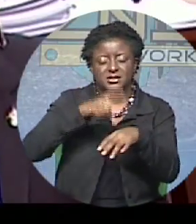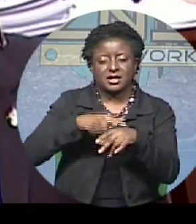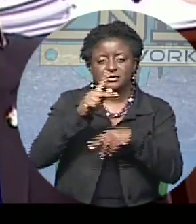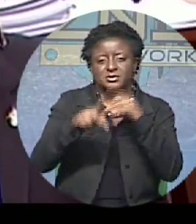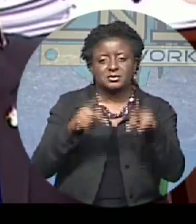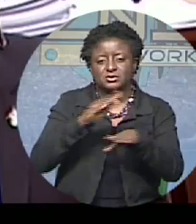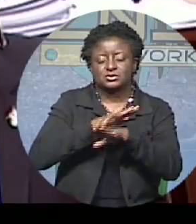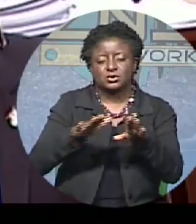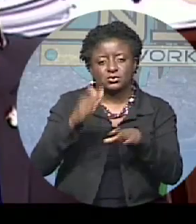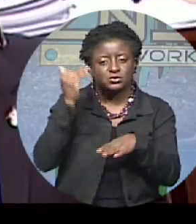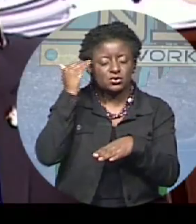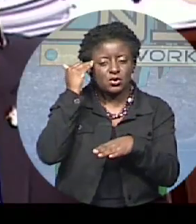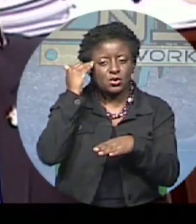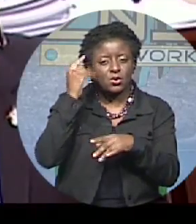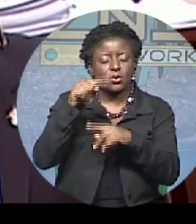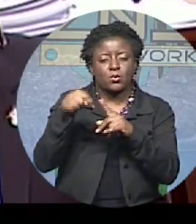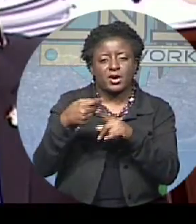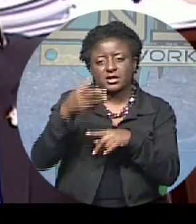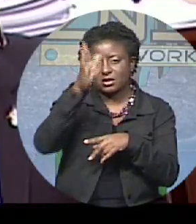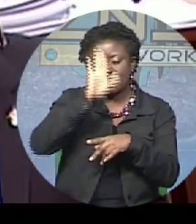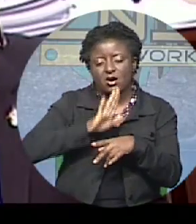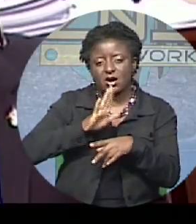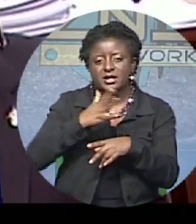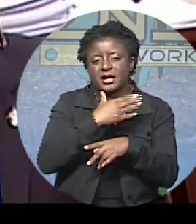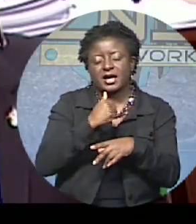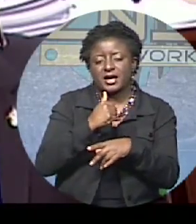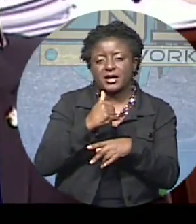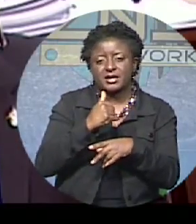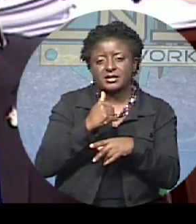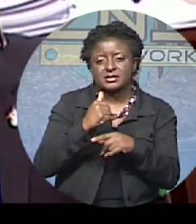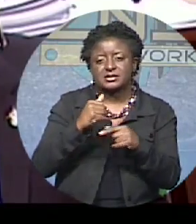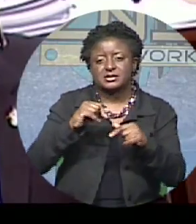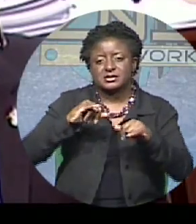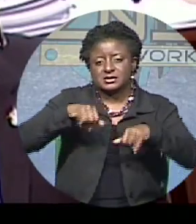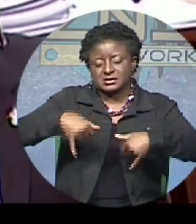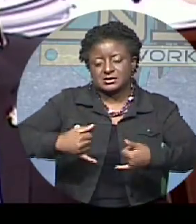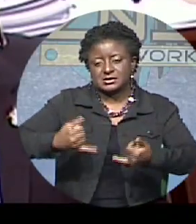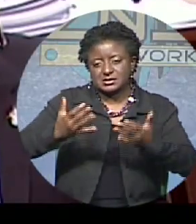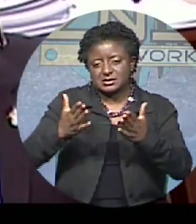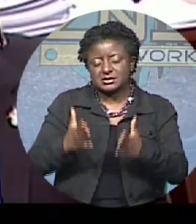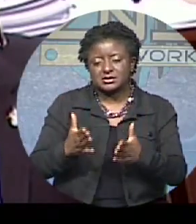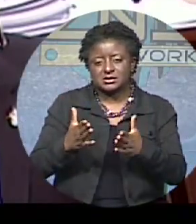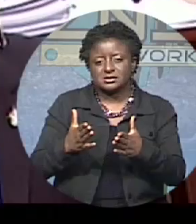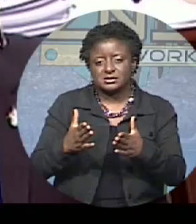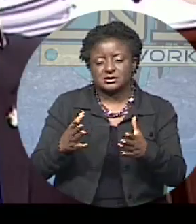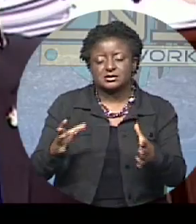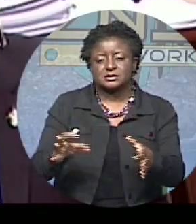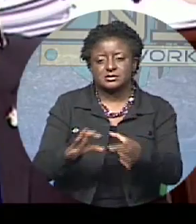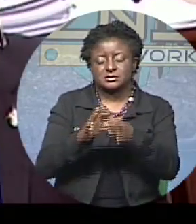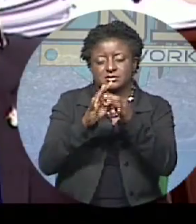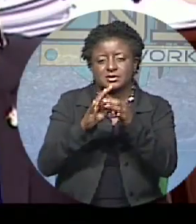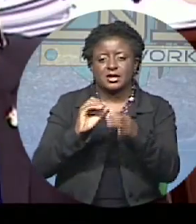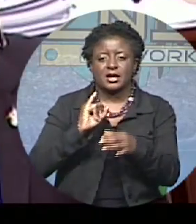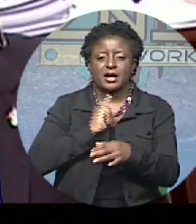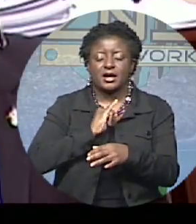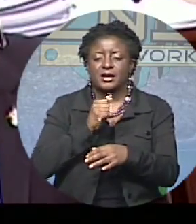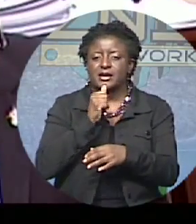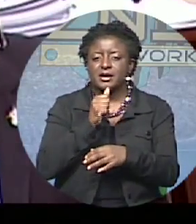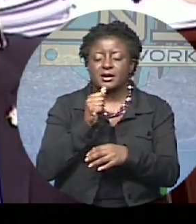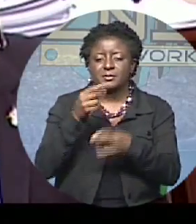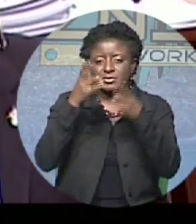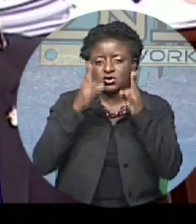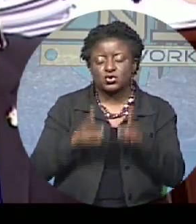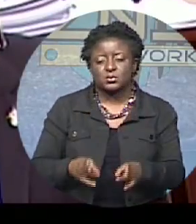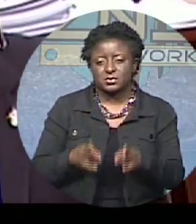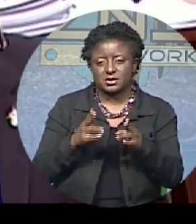not know when God and sinners reconcile. I am human, I am fallible, and obviously I was